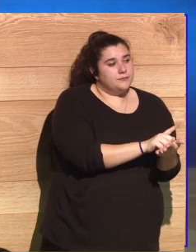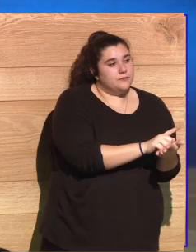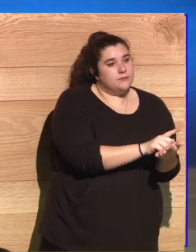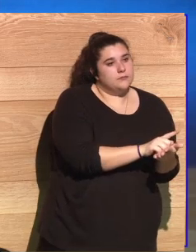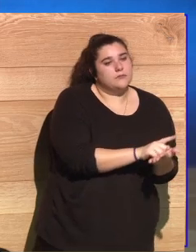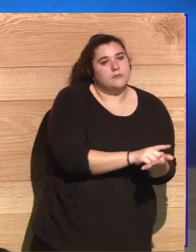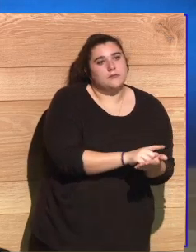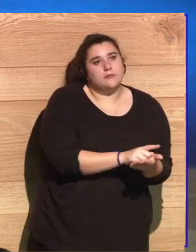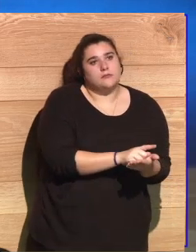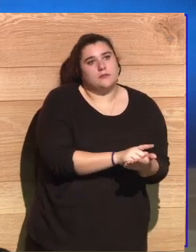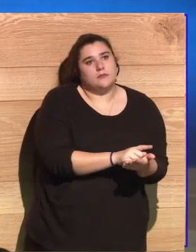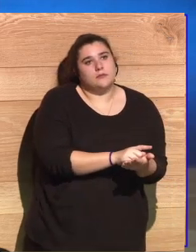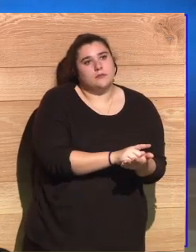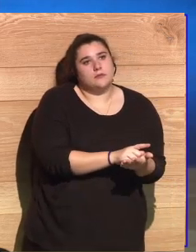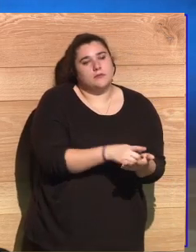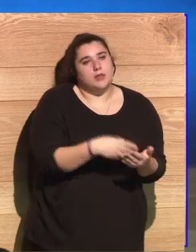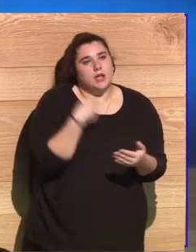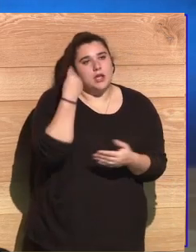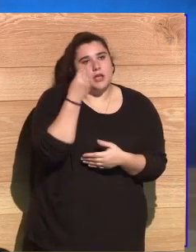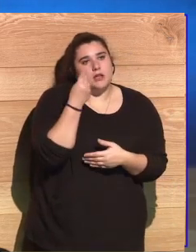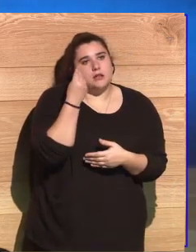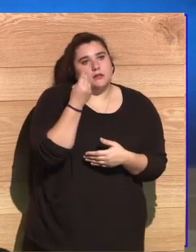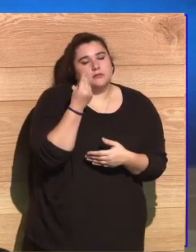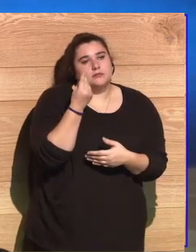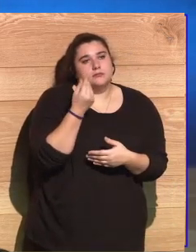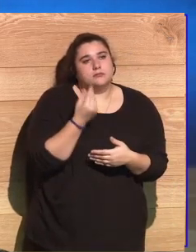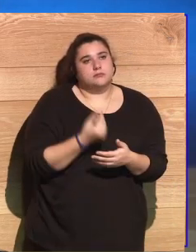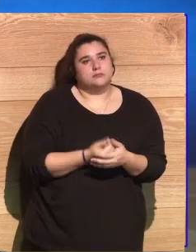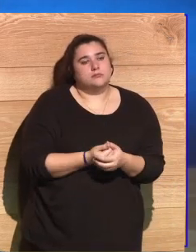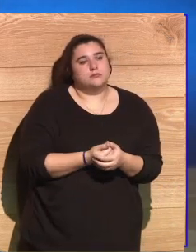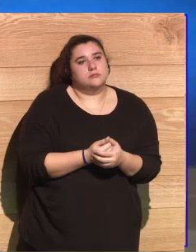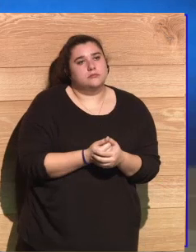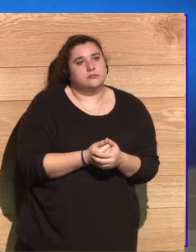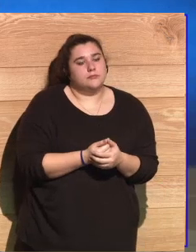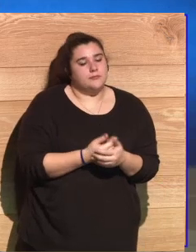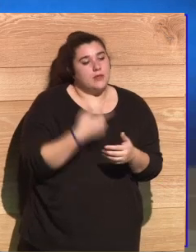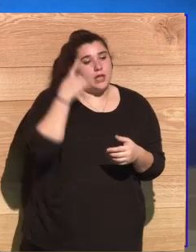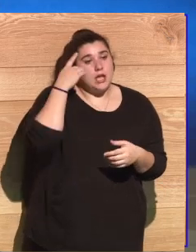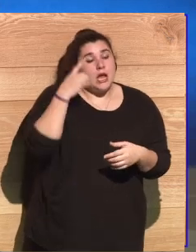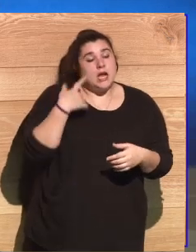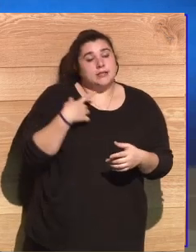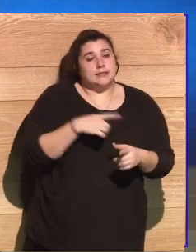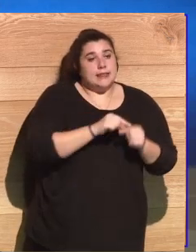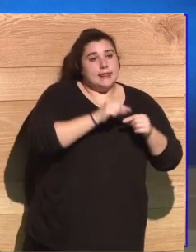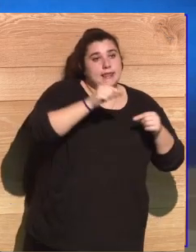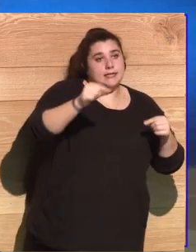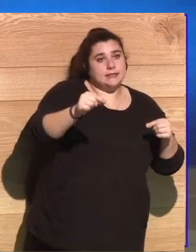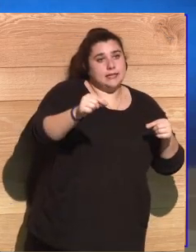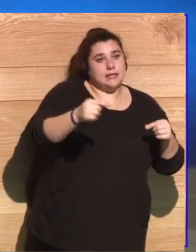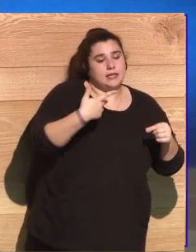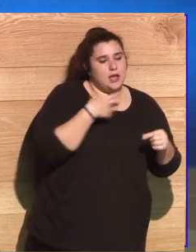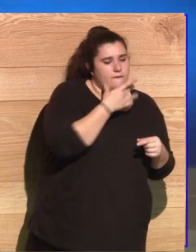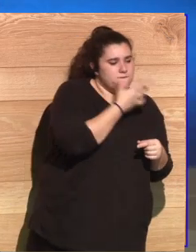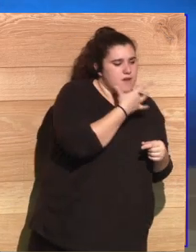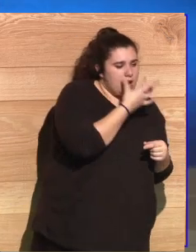of it, too, was that I finally reached an age where I had enough distance from the embarrassing younger self that I was. I